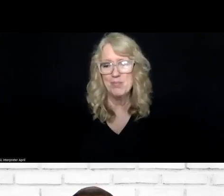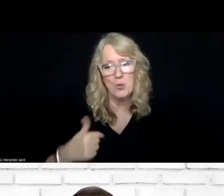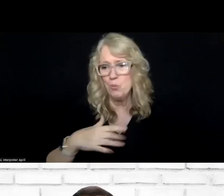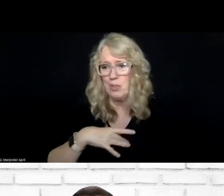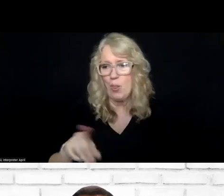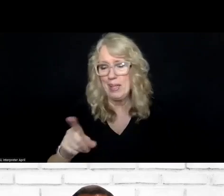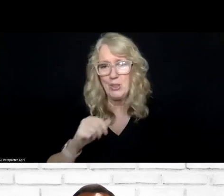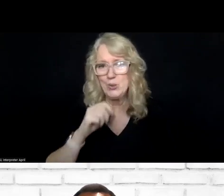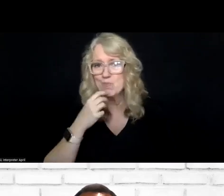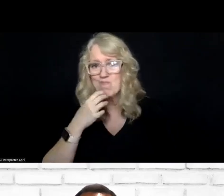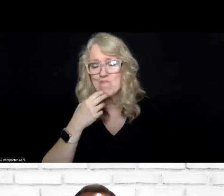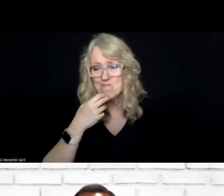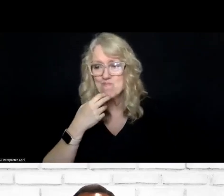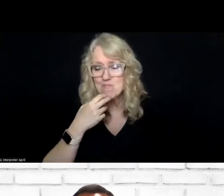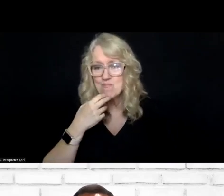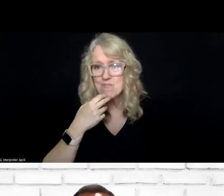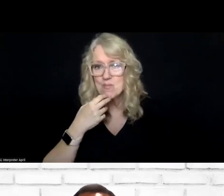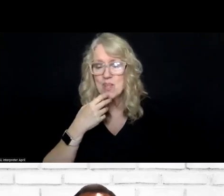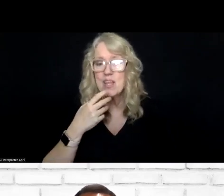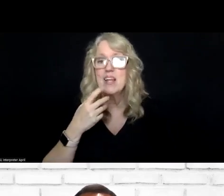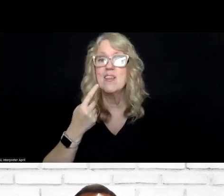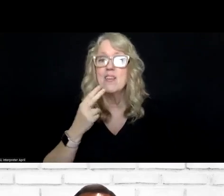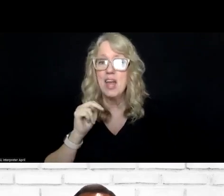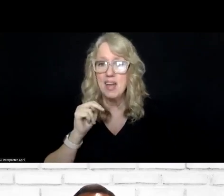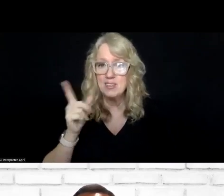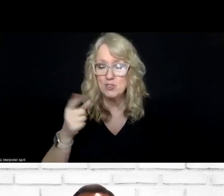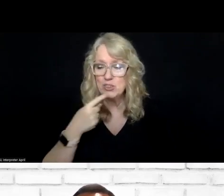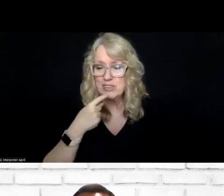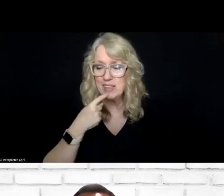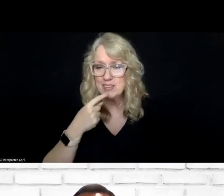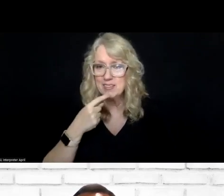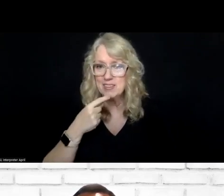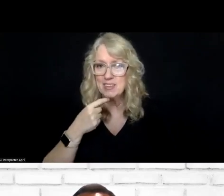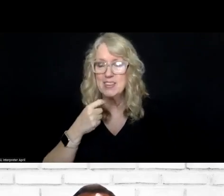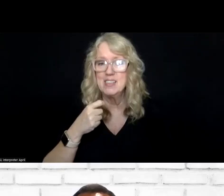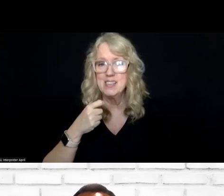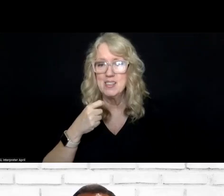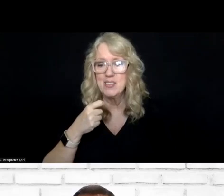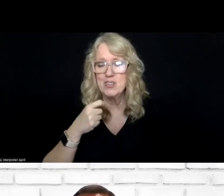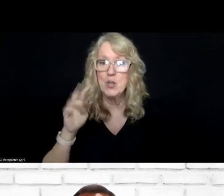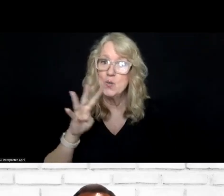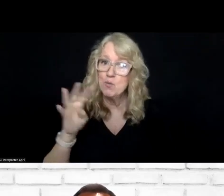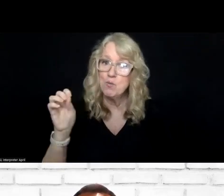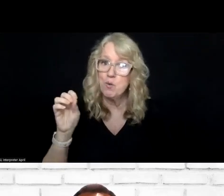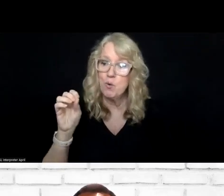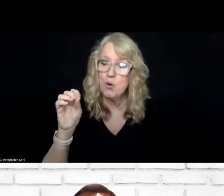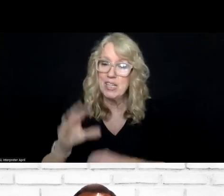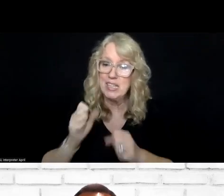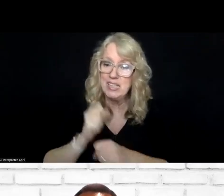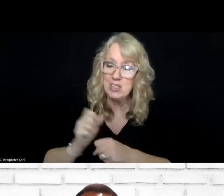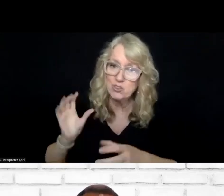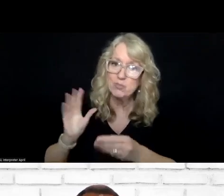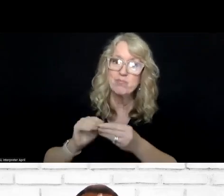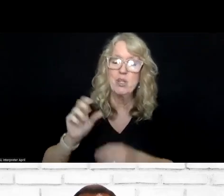you. And it was followed by a statement that led up to 40 years of working. She said, Dr.